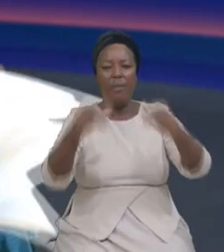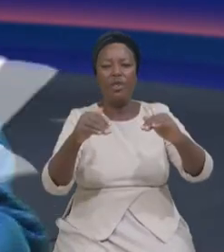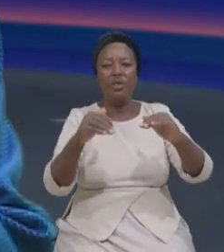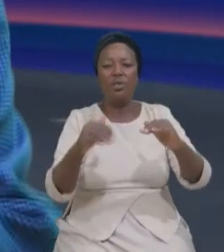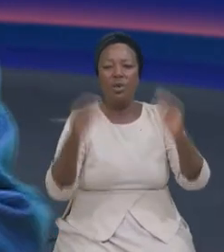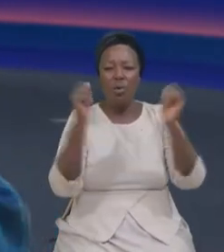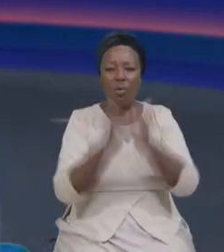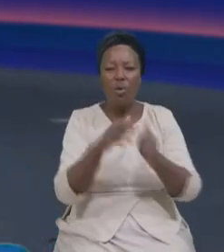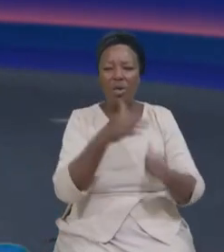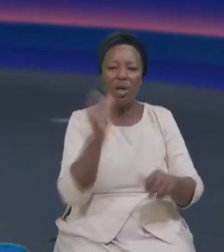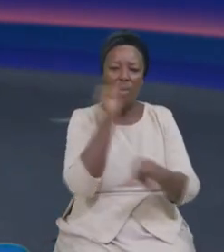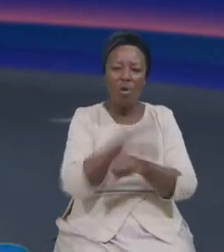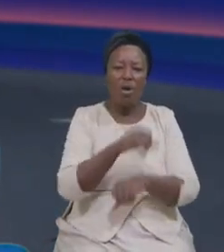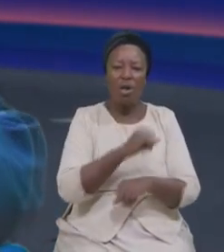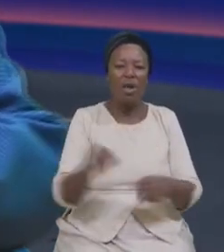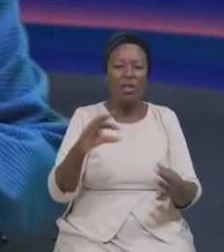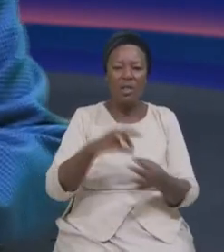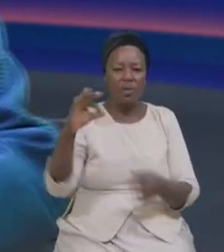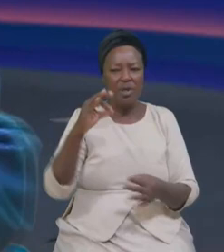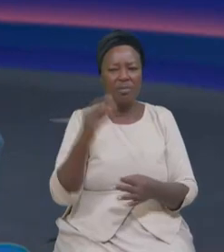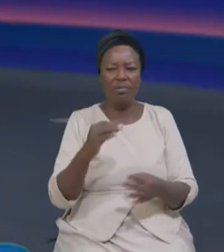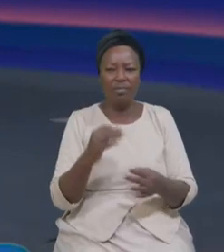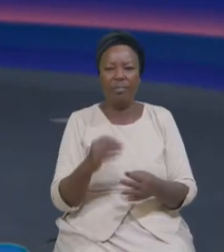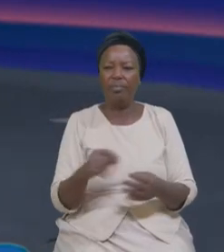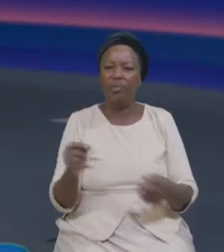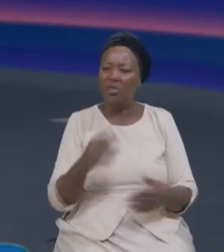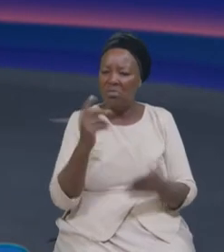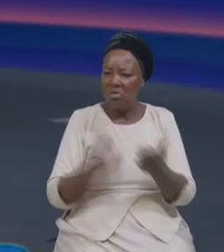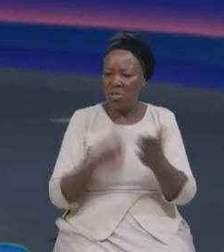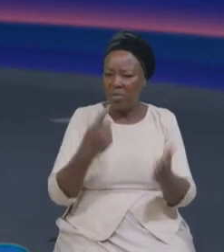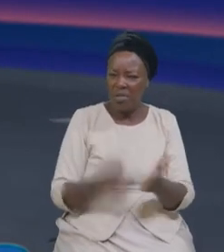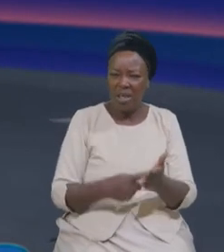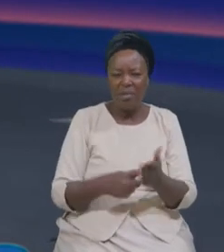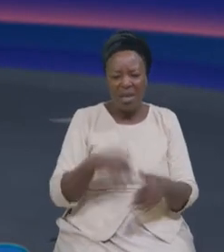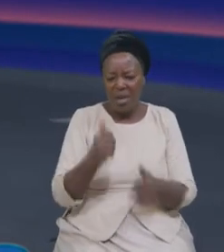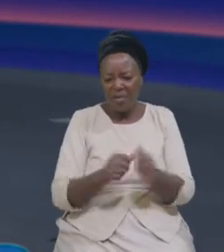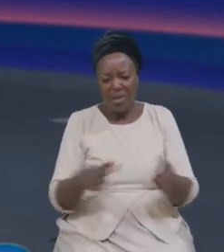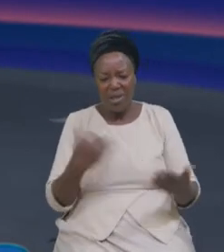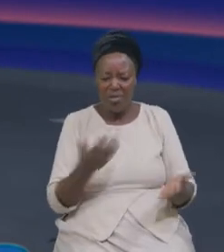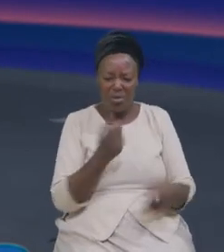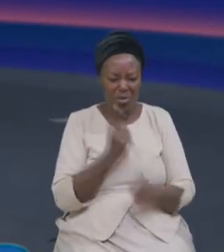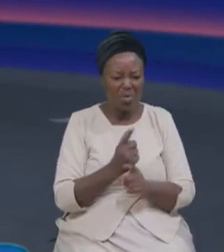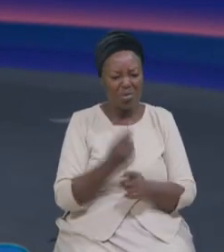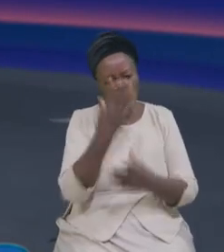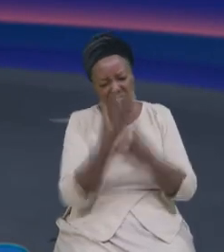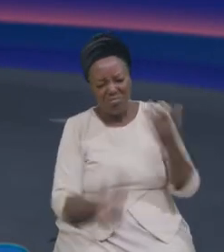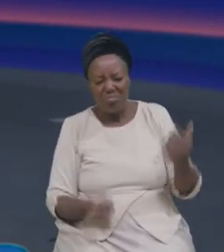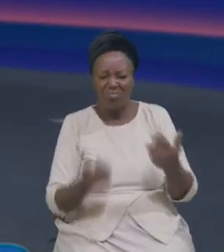a conquered spirit. There are times we just have everything is bankrupt. Personal life,